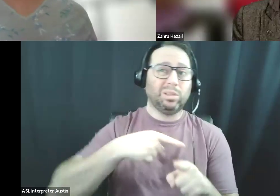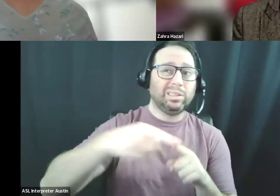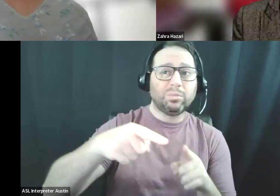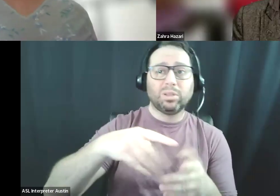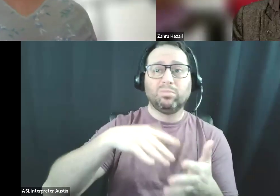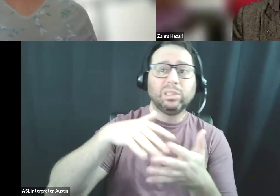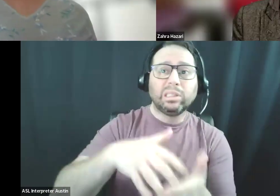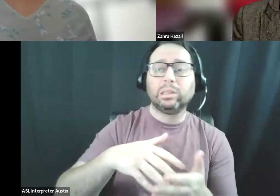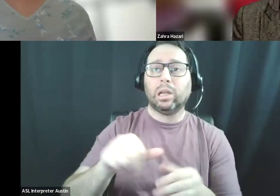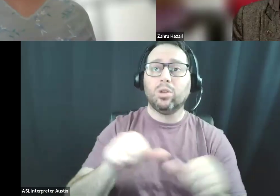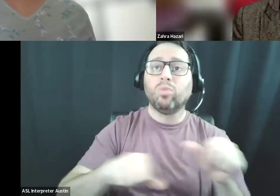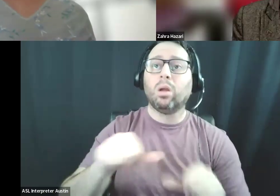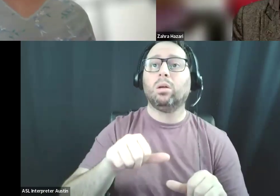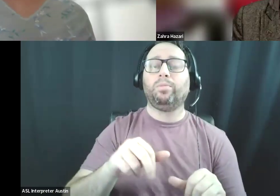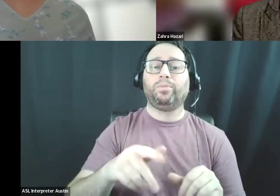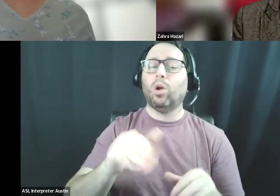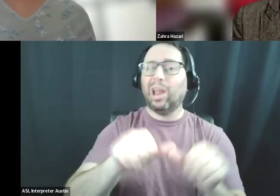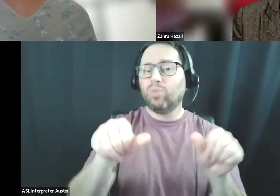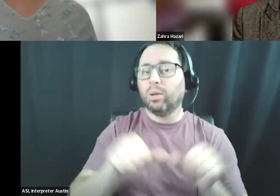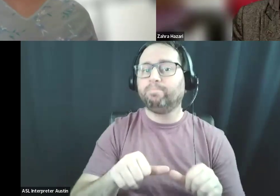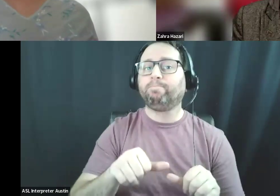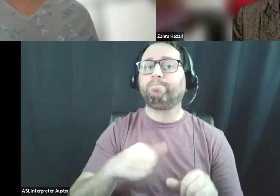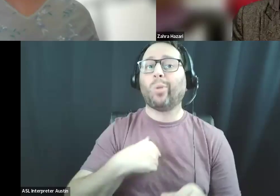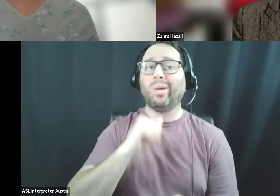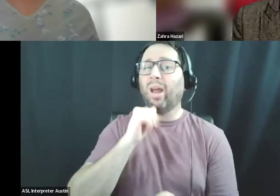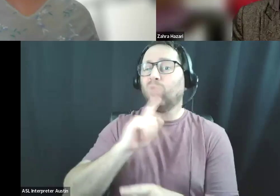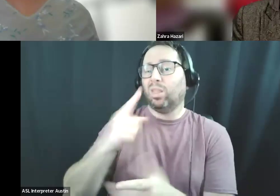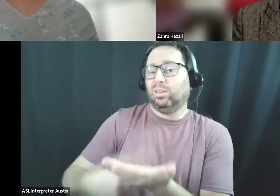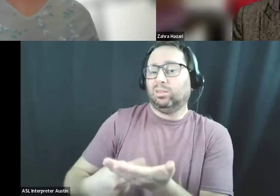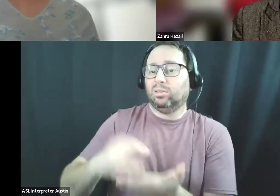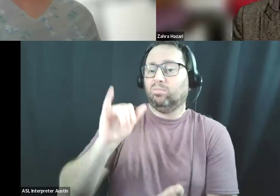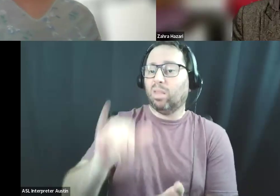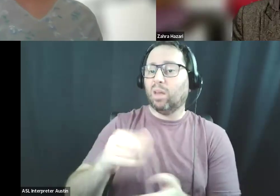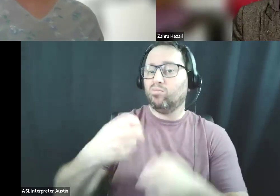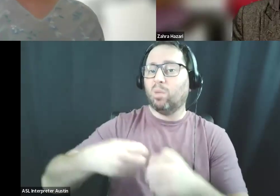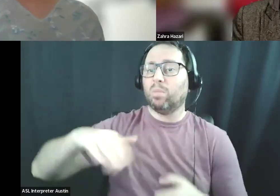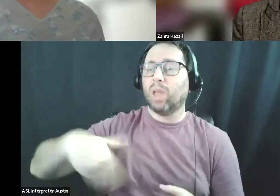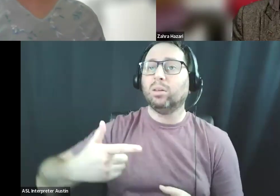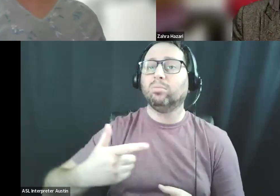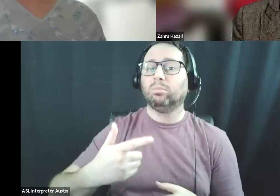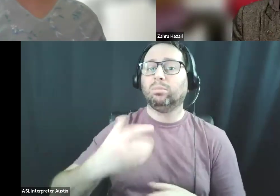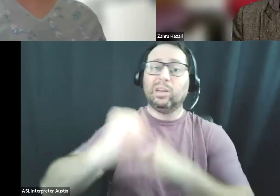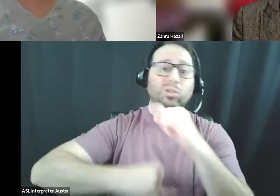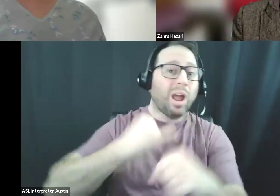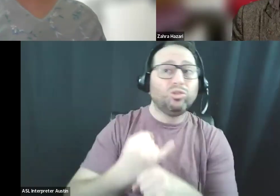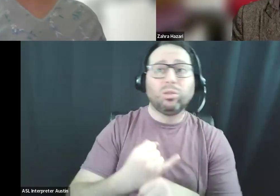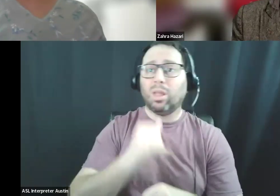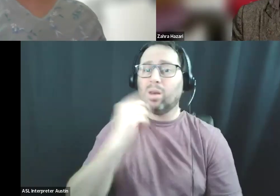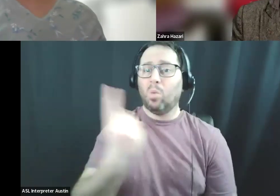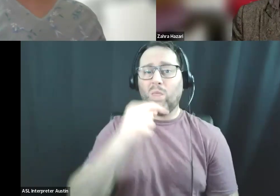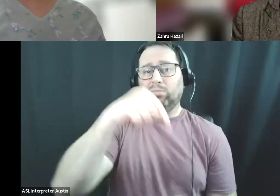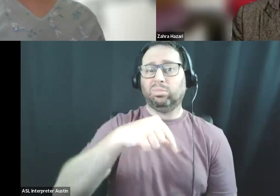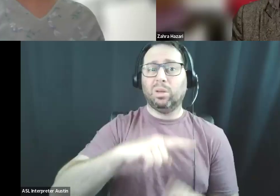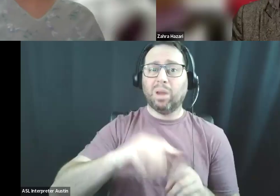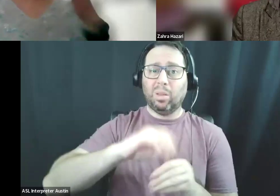and practices, that's such a large, as we talked about, and not even, you know, international kind of